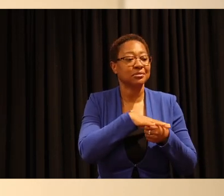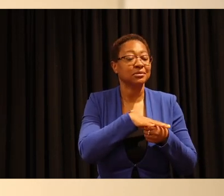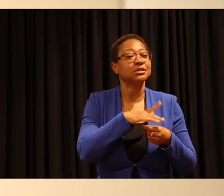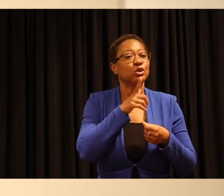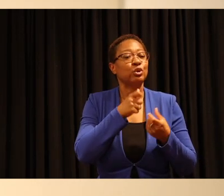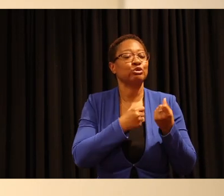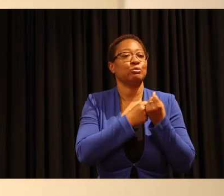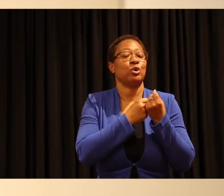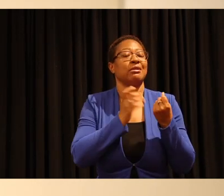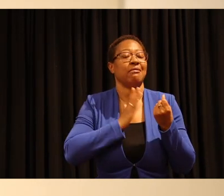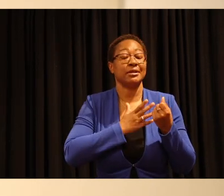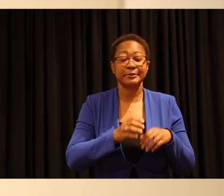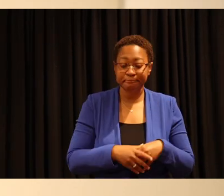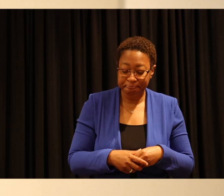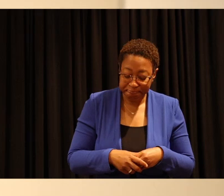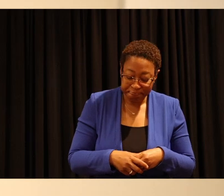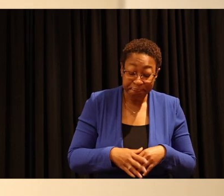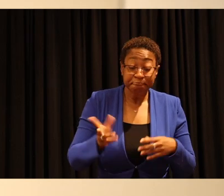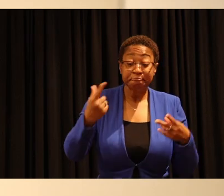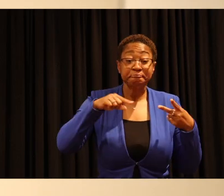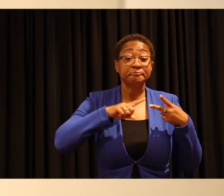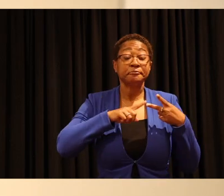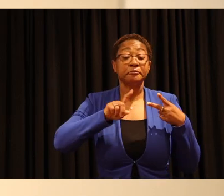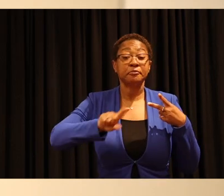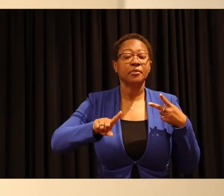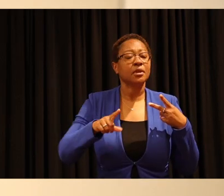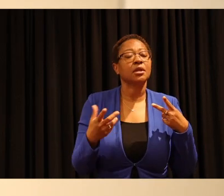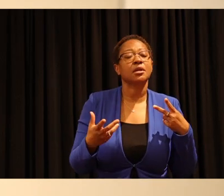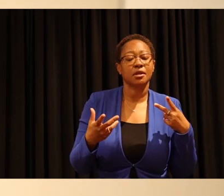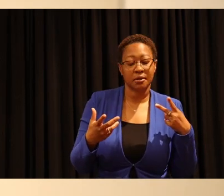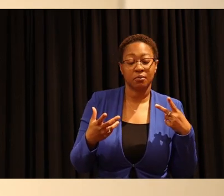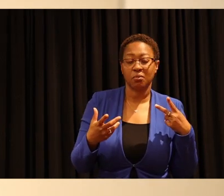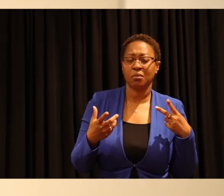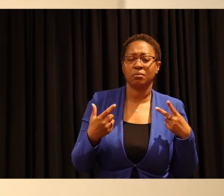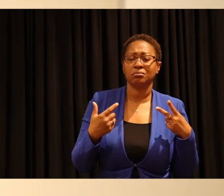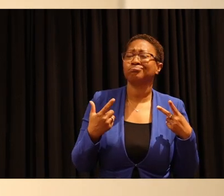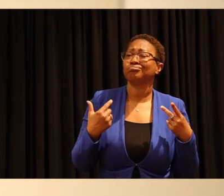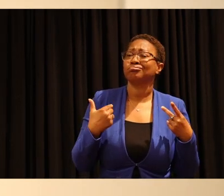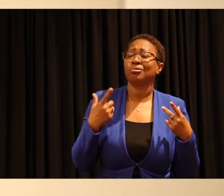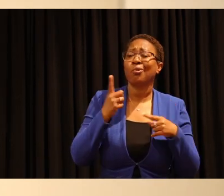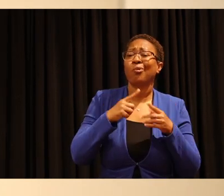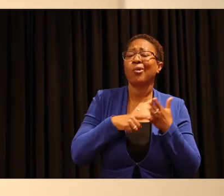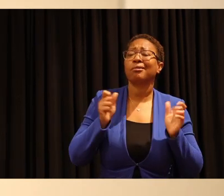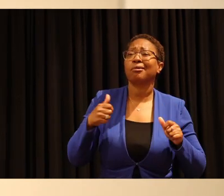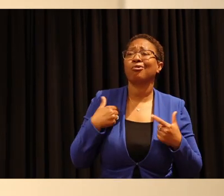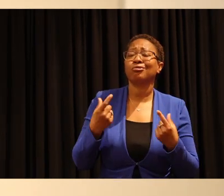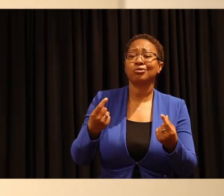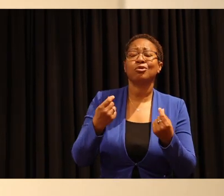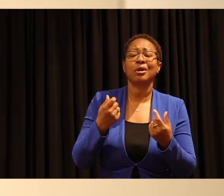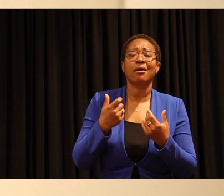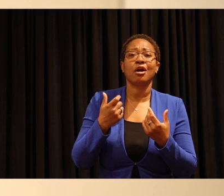our back. The other question that she asked, what can we be doing to create more